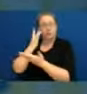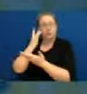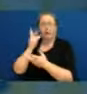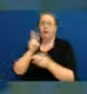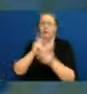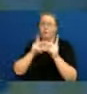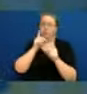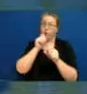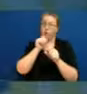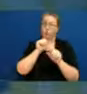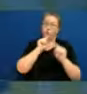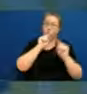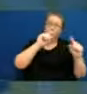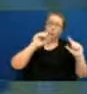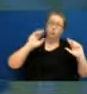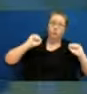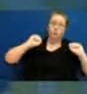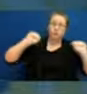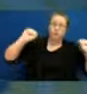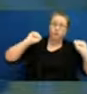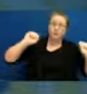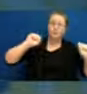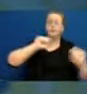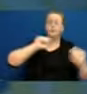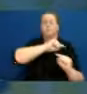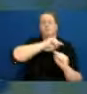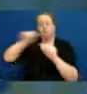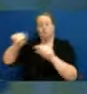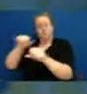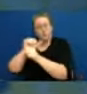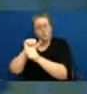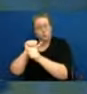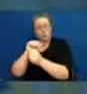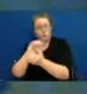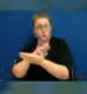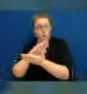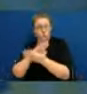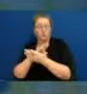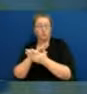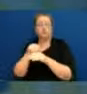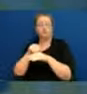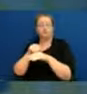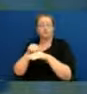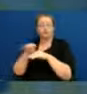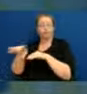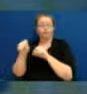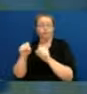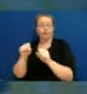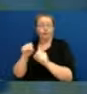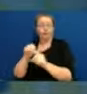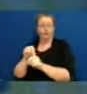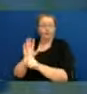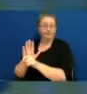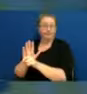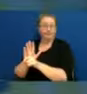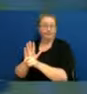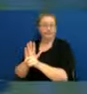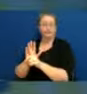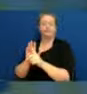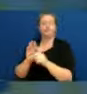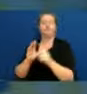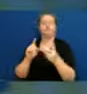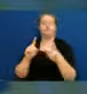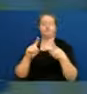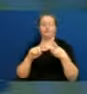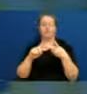school inadvertently went to school at the time when they were potentially infectious to others. 4